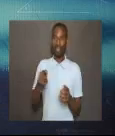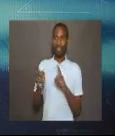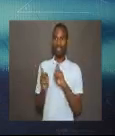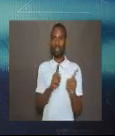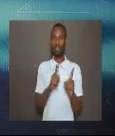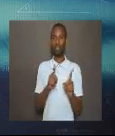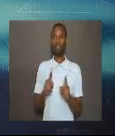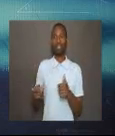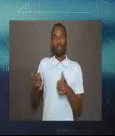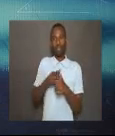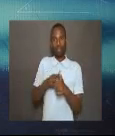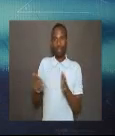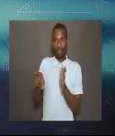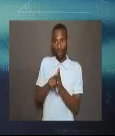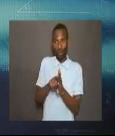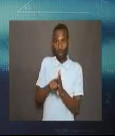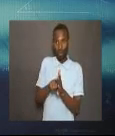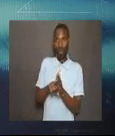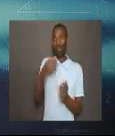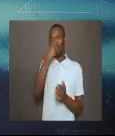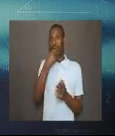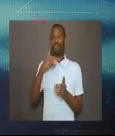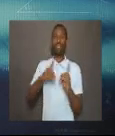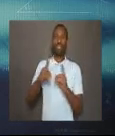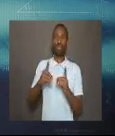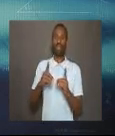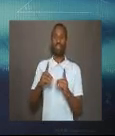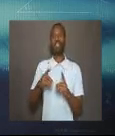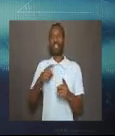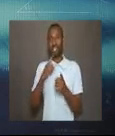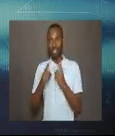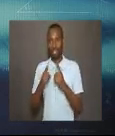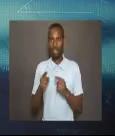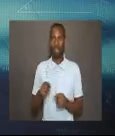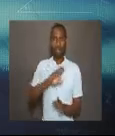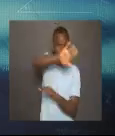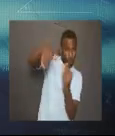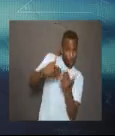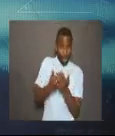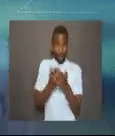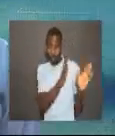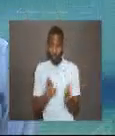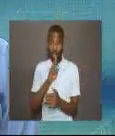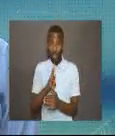of thermodynamics. Are you ready, everyone? Let us begin.